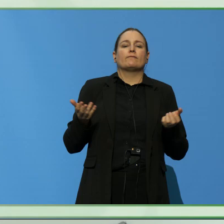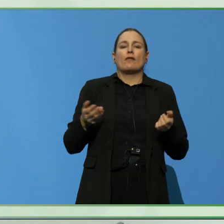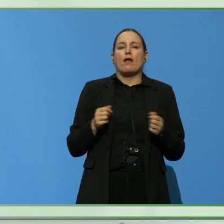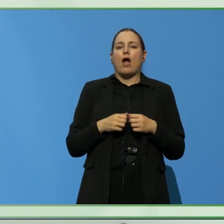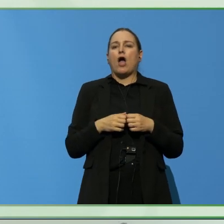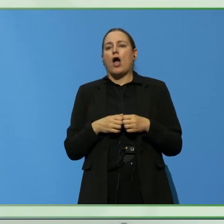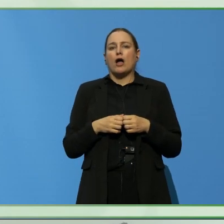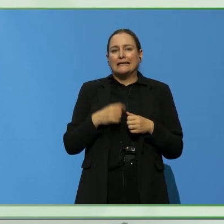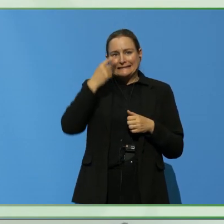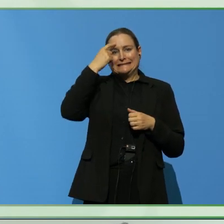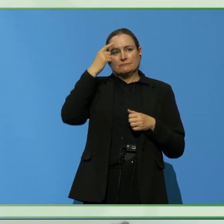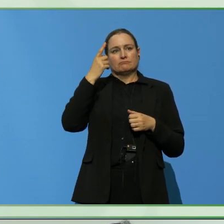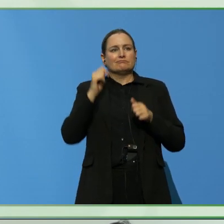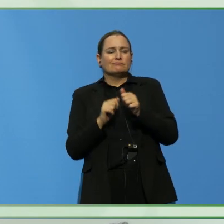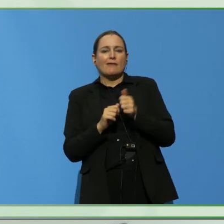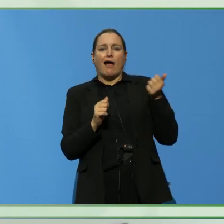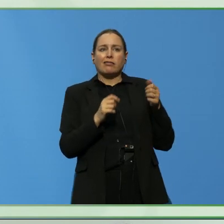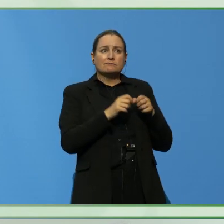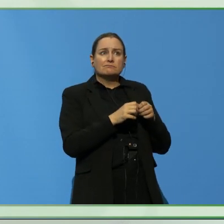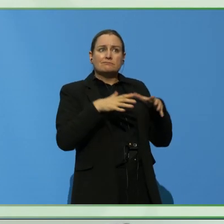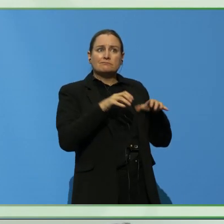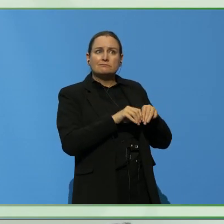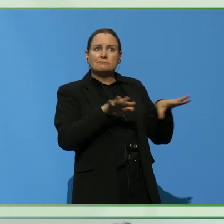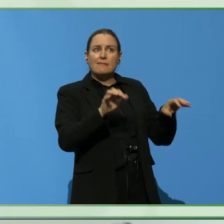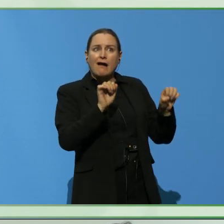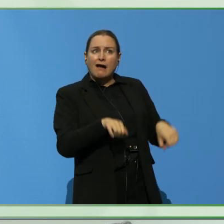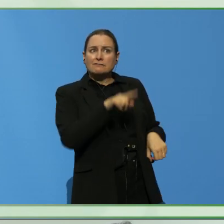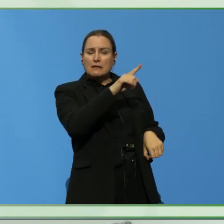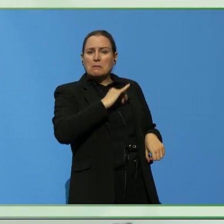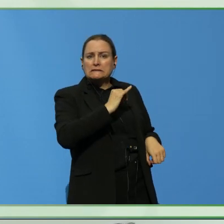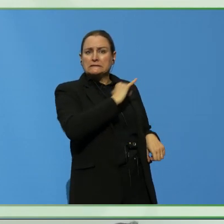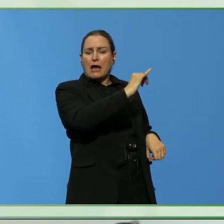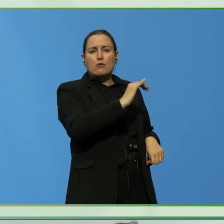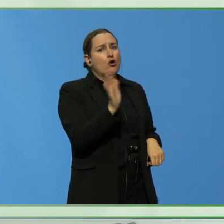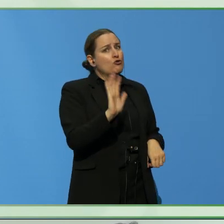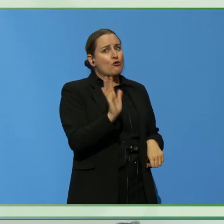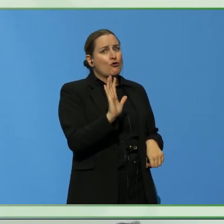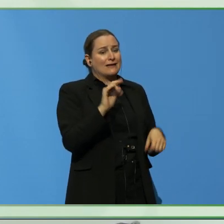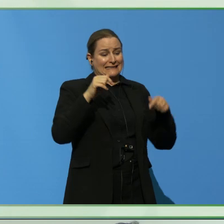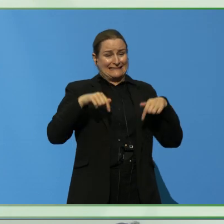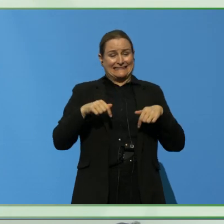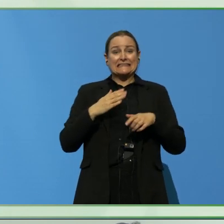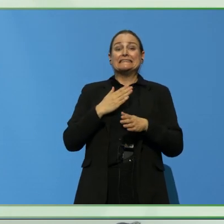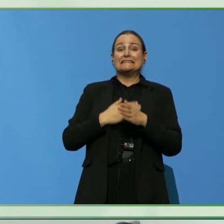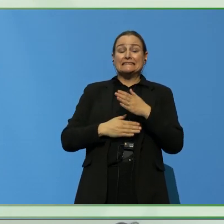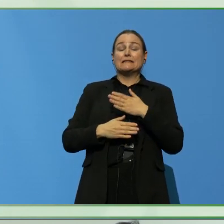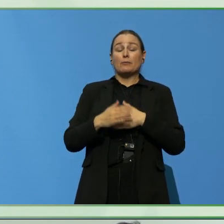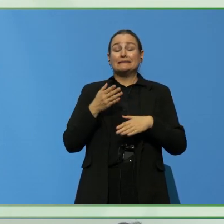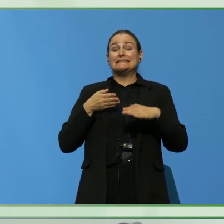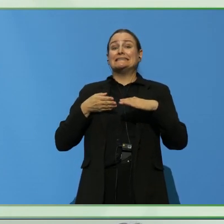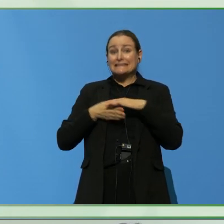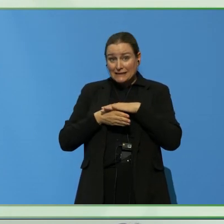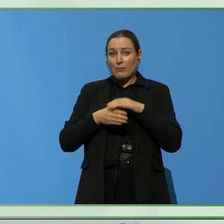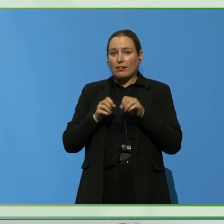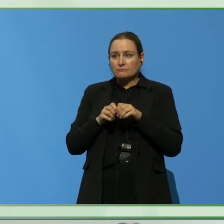scalable means. Talk to me about what I mean by that. You must, ideally, you will have demonstrated some strong early